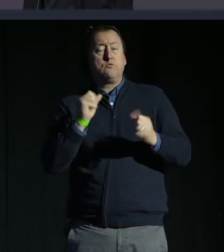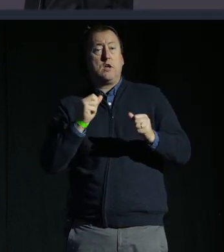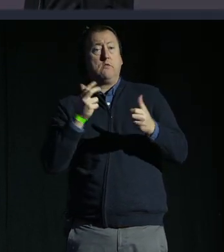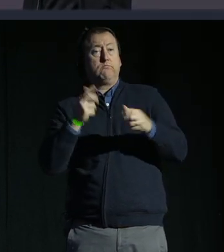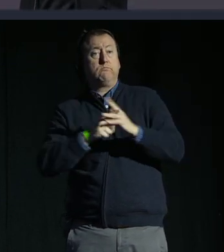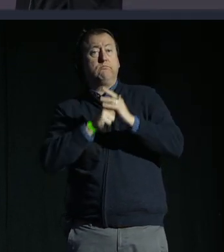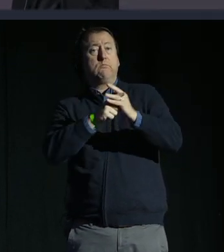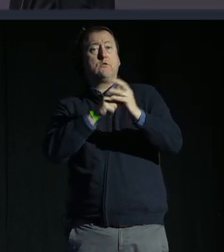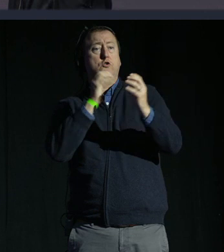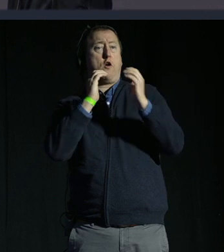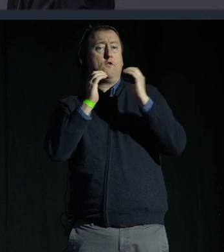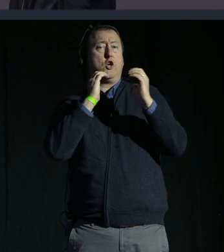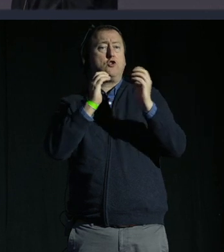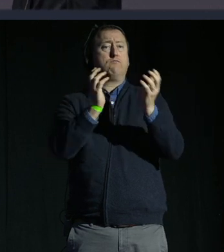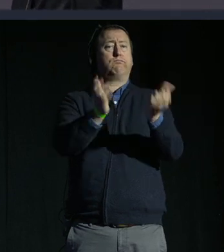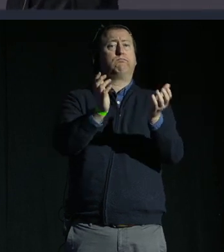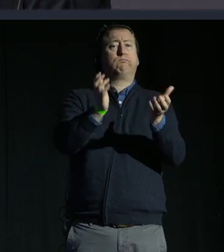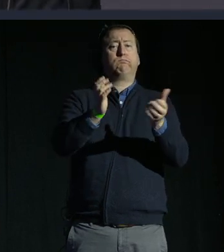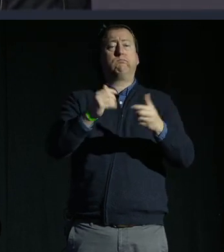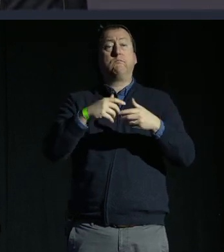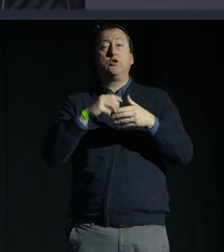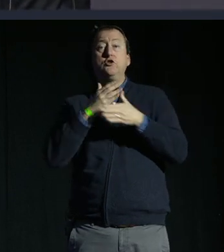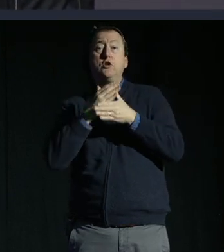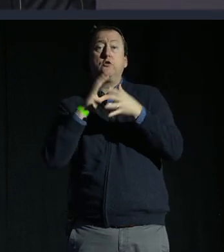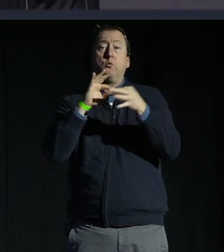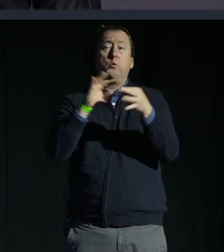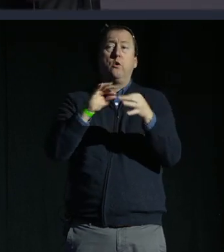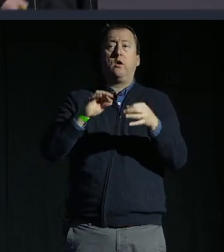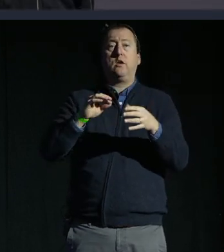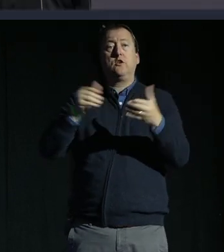conversation, share a story, make an intro.